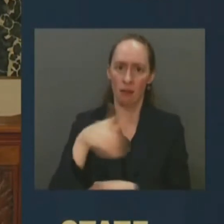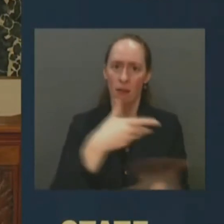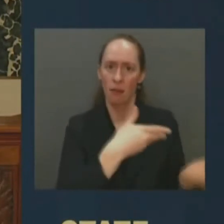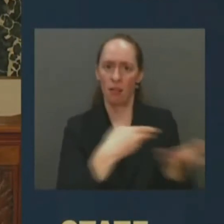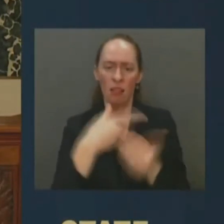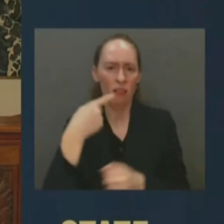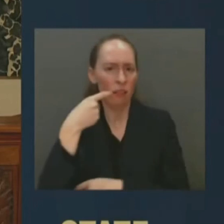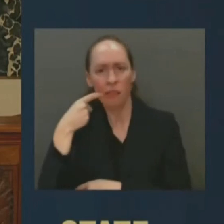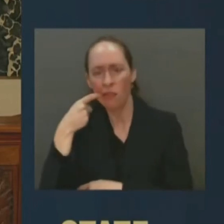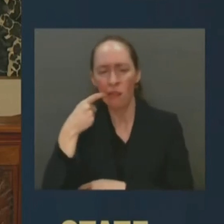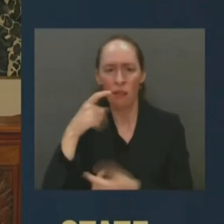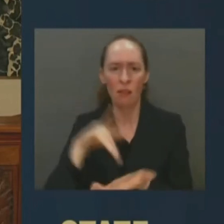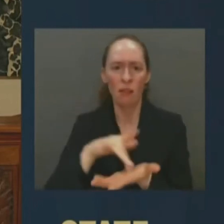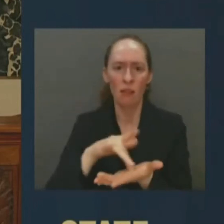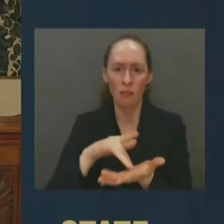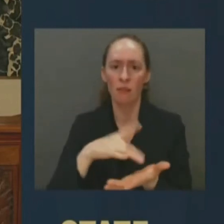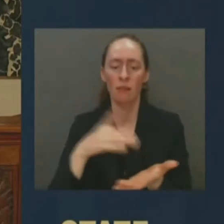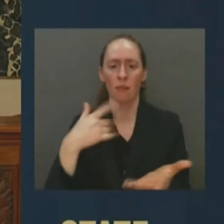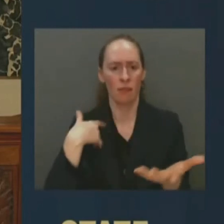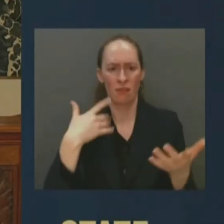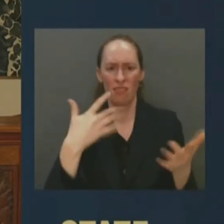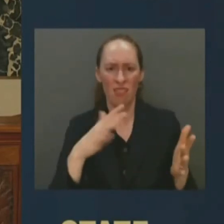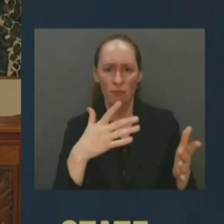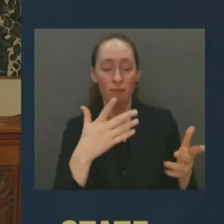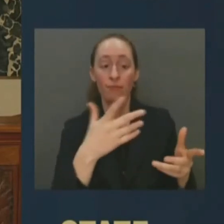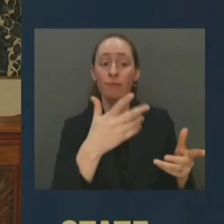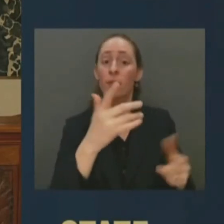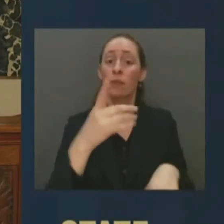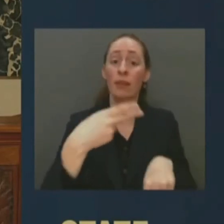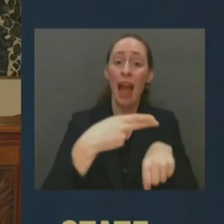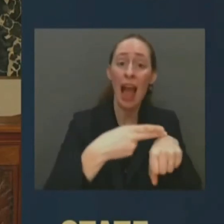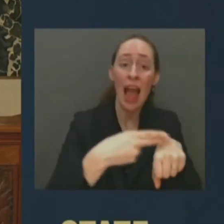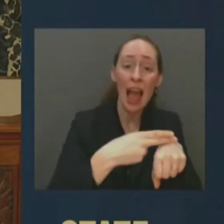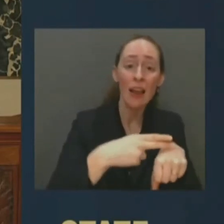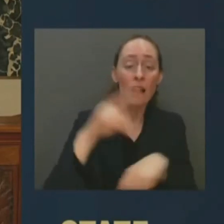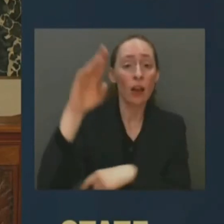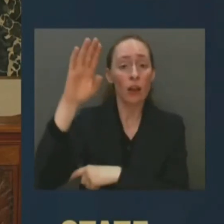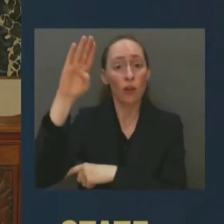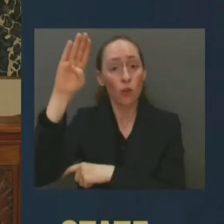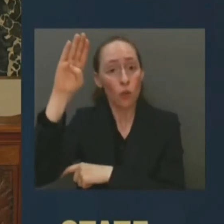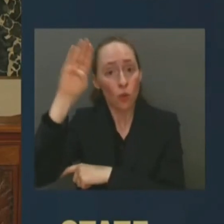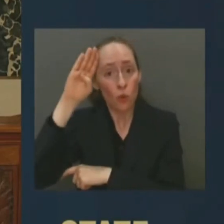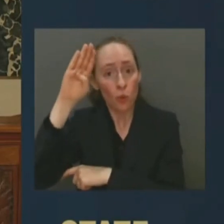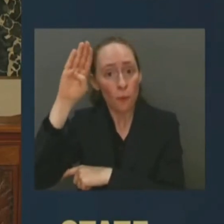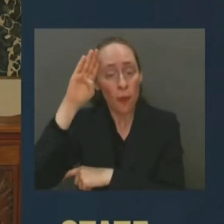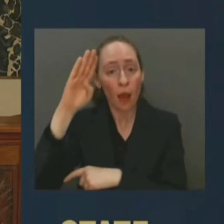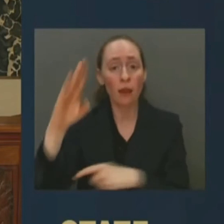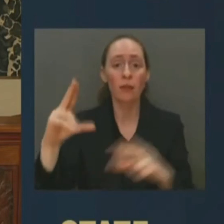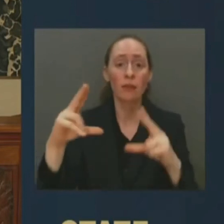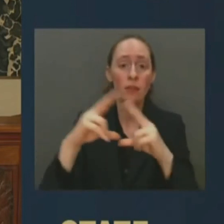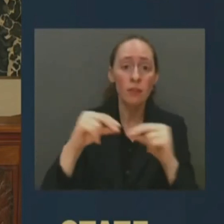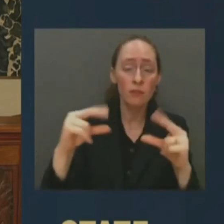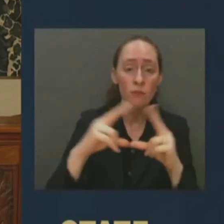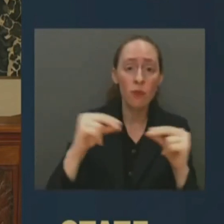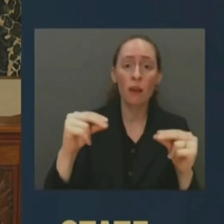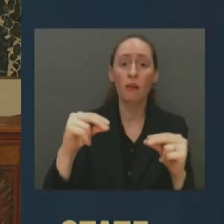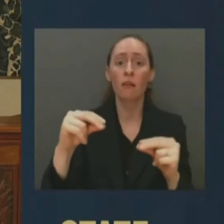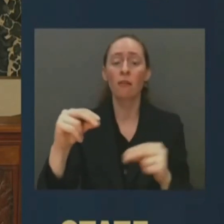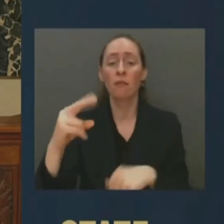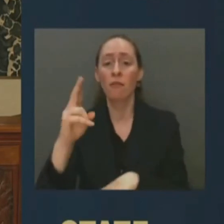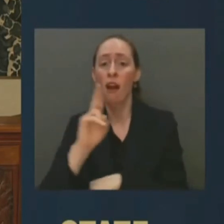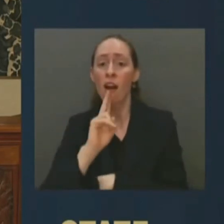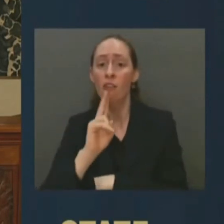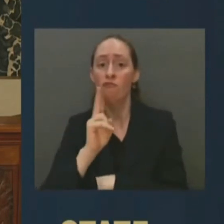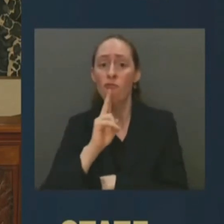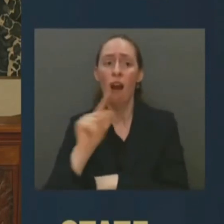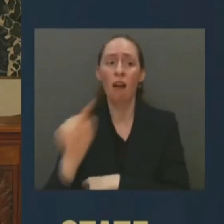down 97% as a consequence of that. But American border problems won't be fixed until Congress acts.